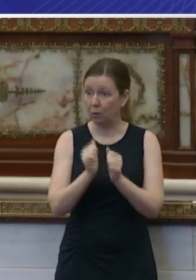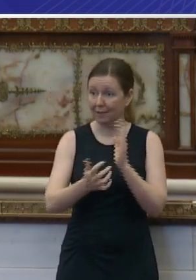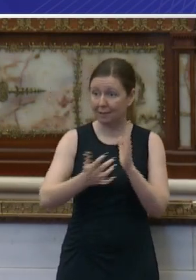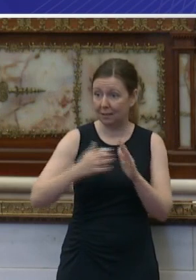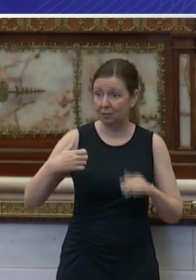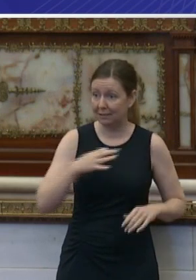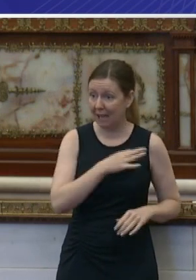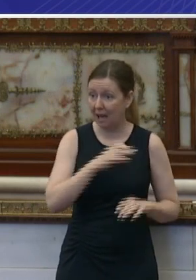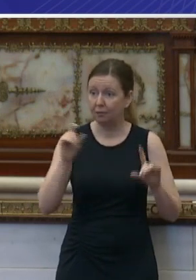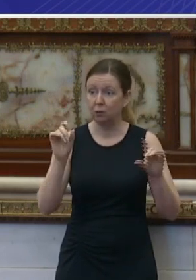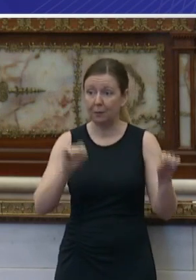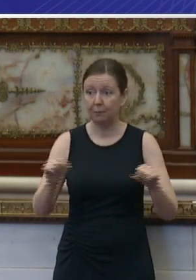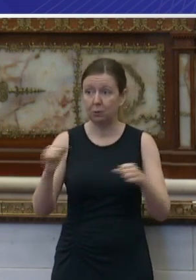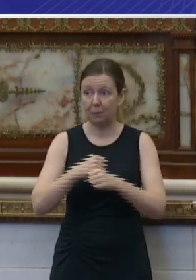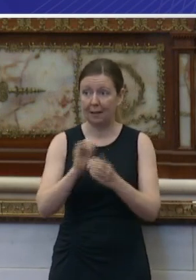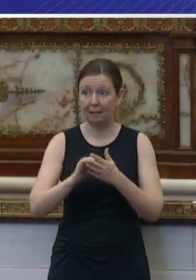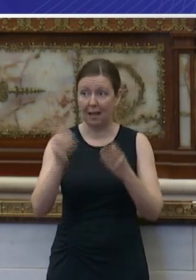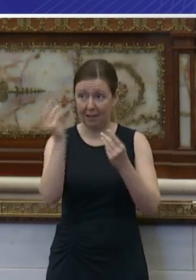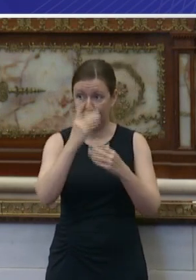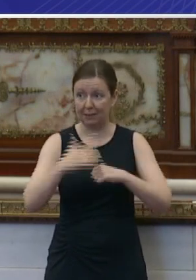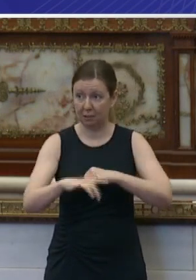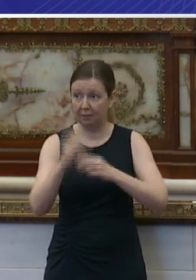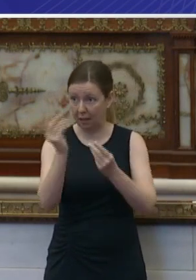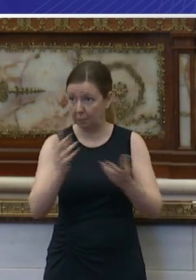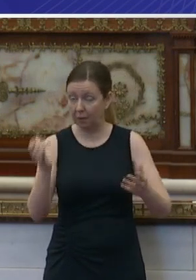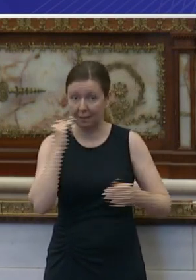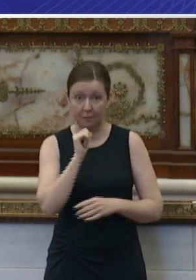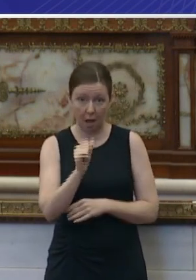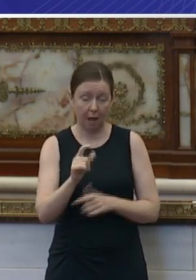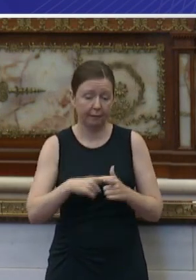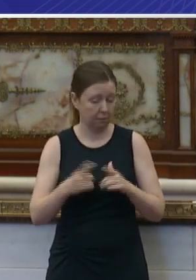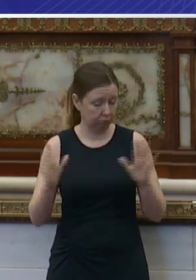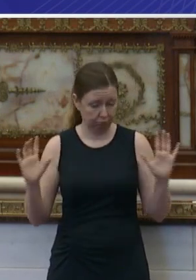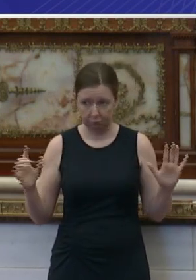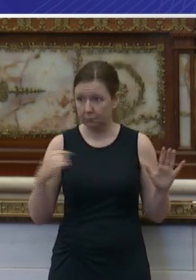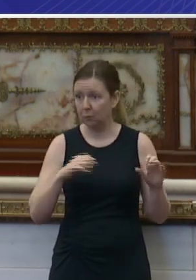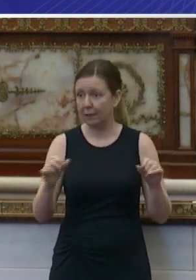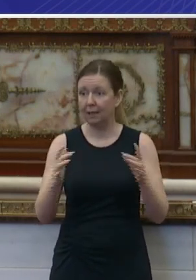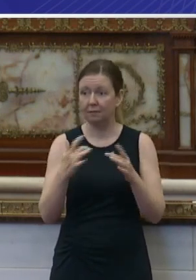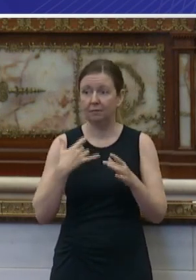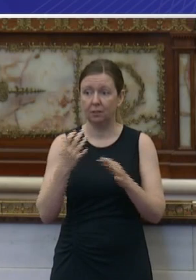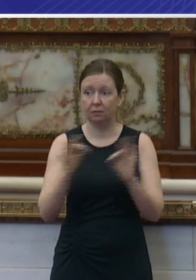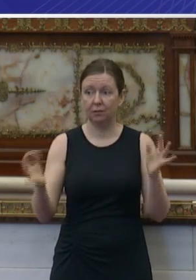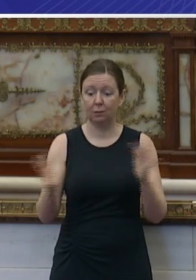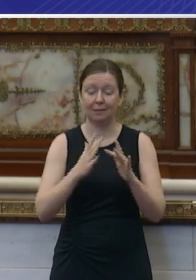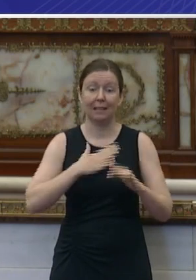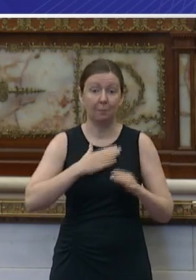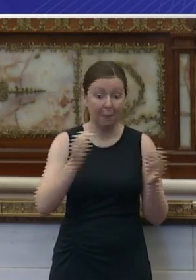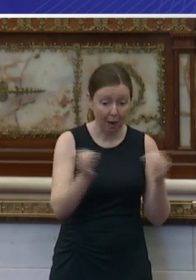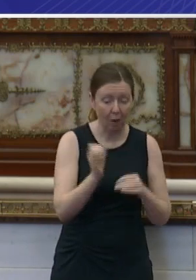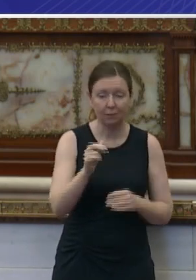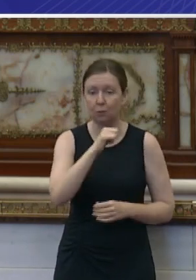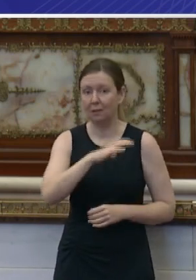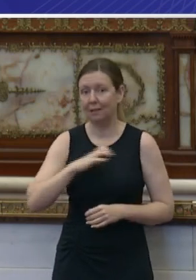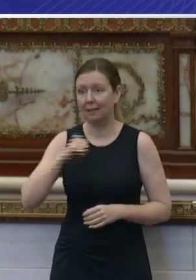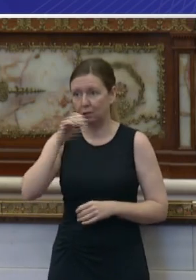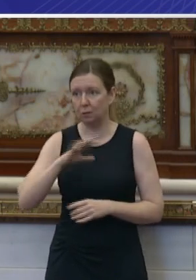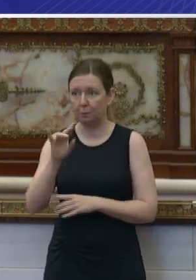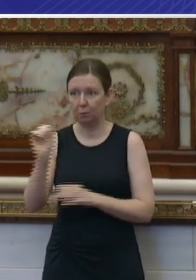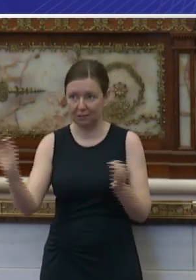staff to be able to make that information available. And if not, then folks can feel free to contact my office or Councilwoman